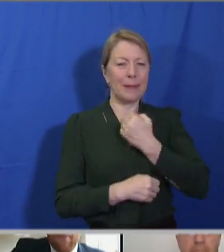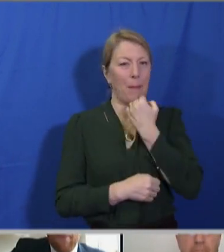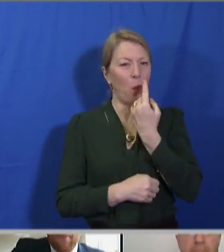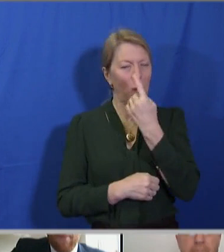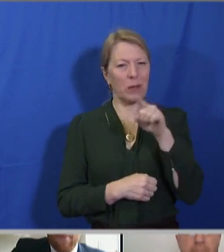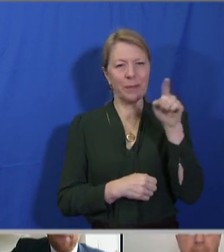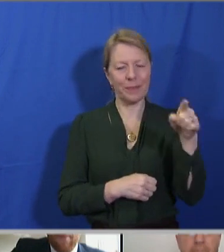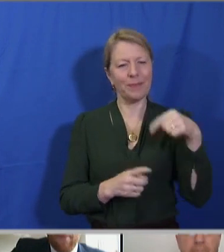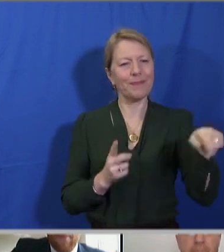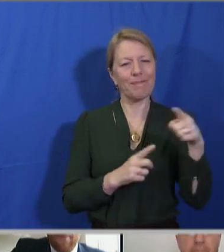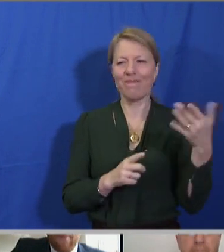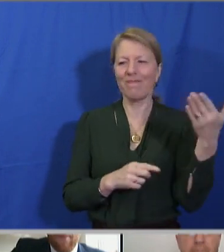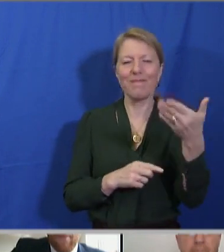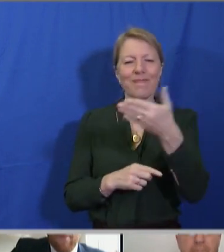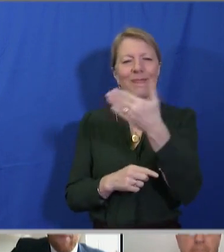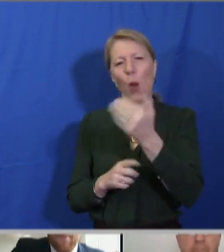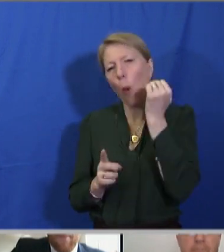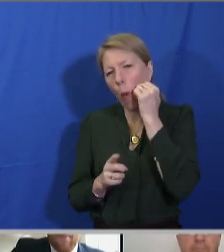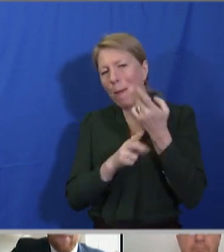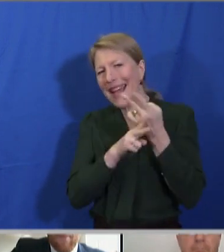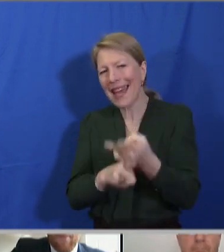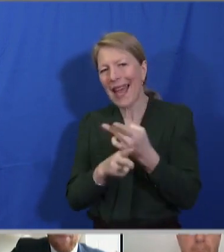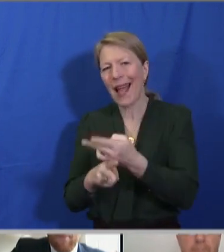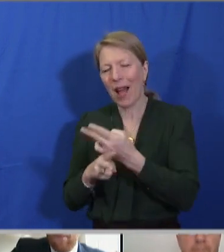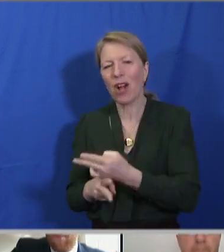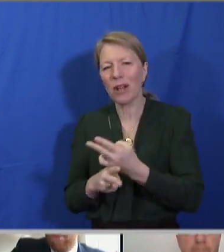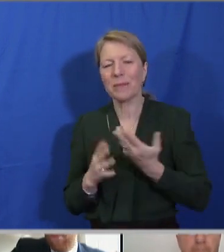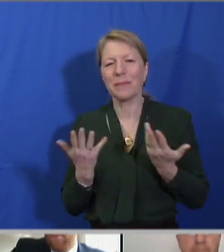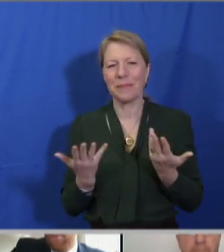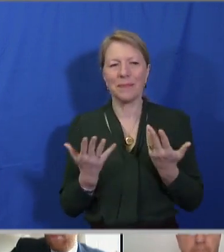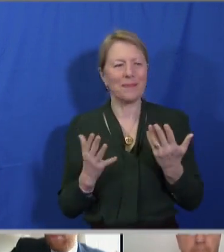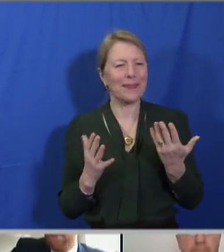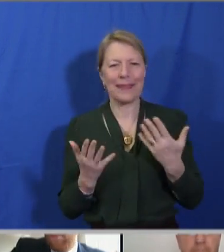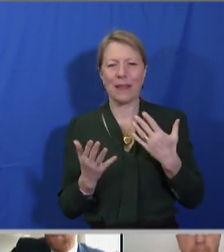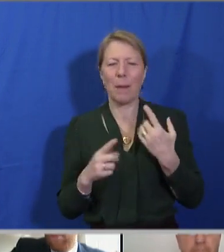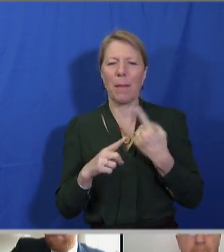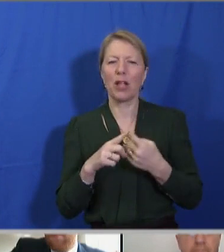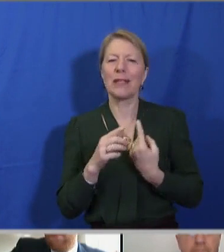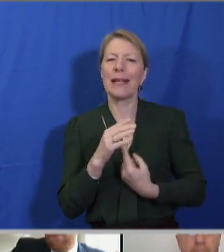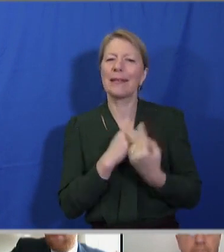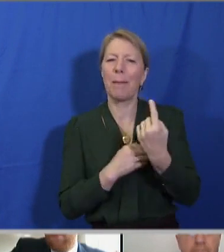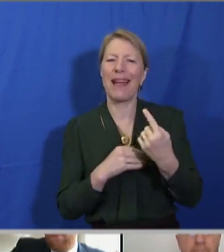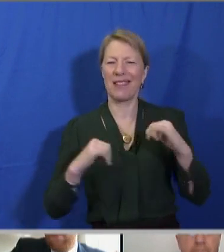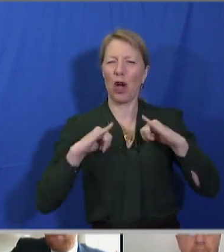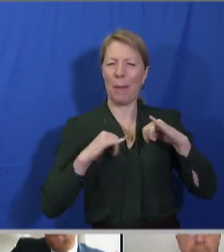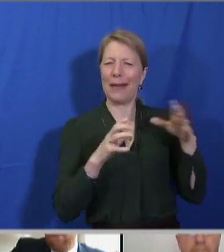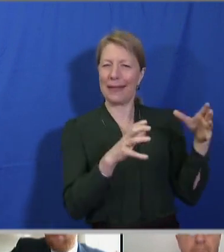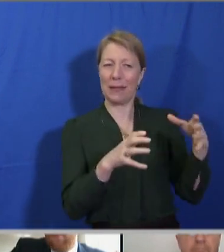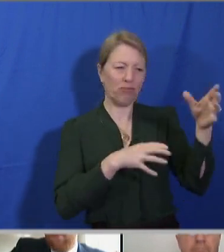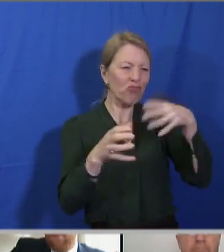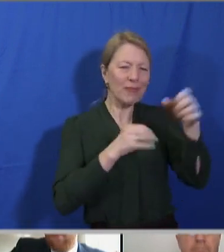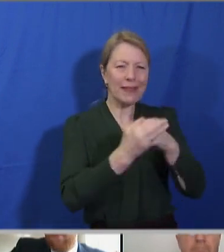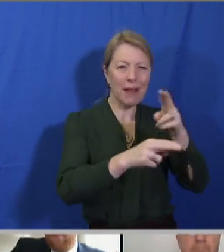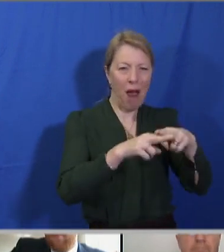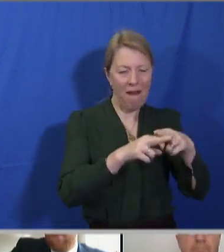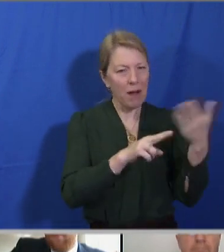care homes workforce and what we do in terms of trying to bolster the independent sector. As Minister noted earlier, we did put significant